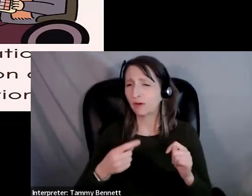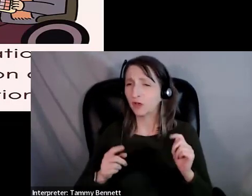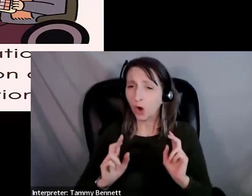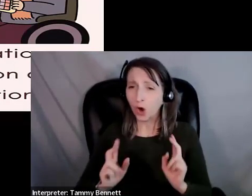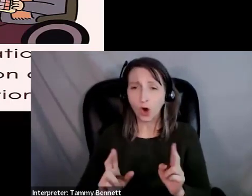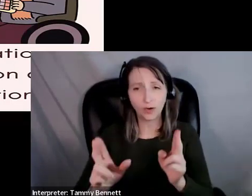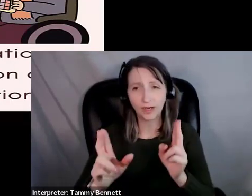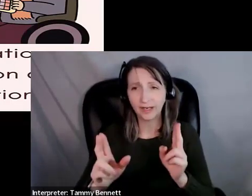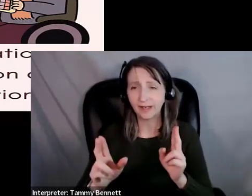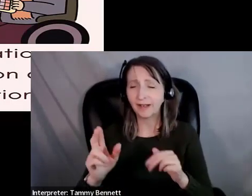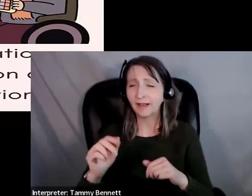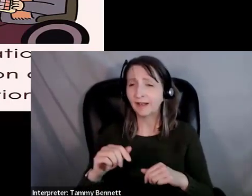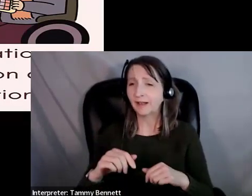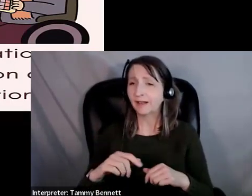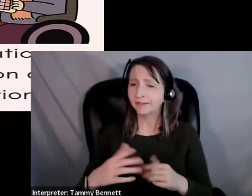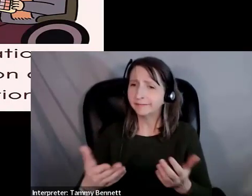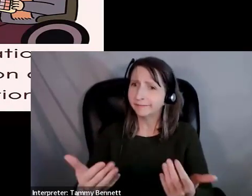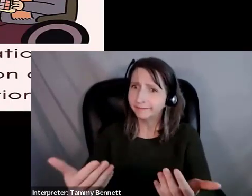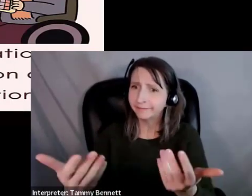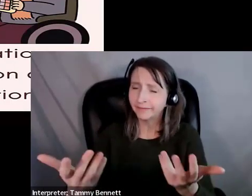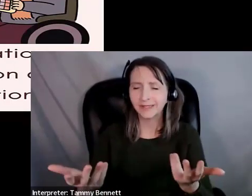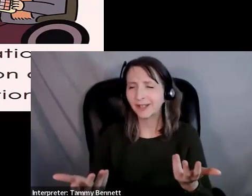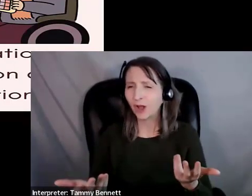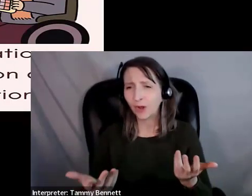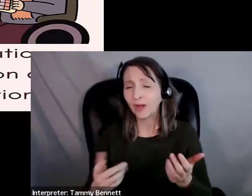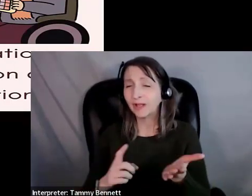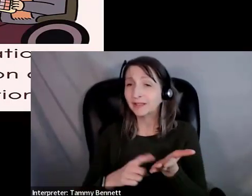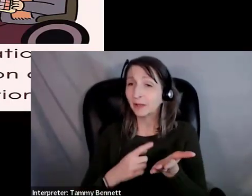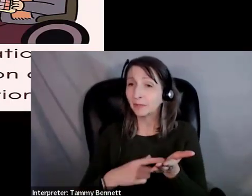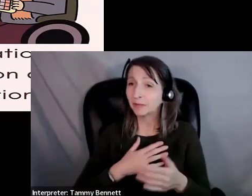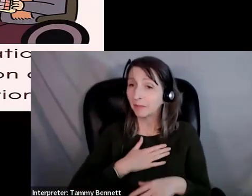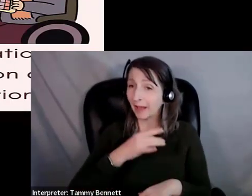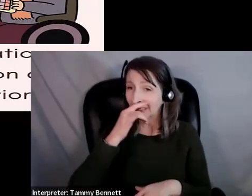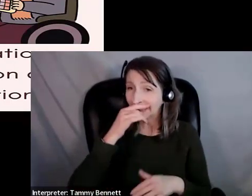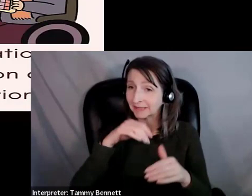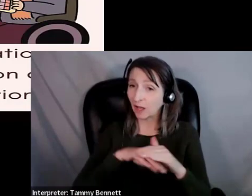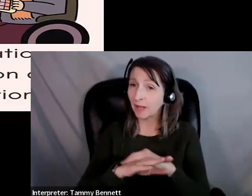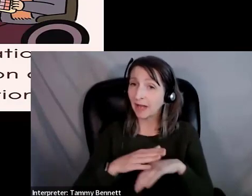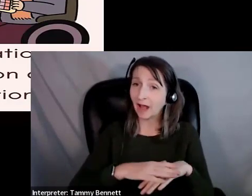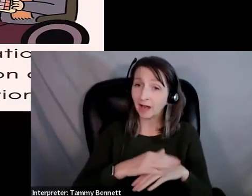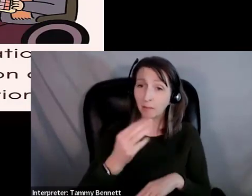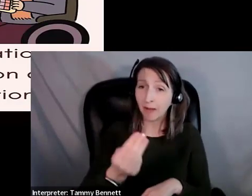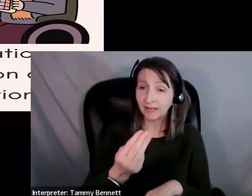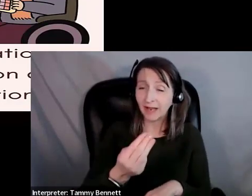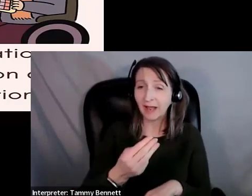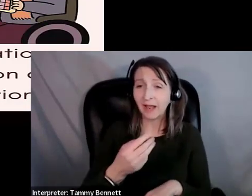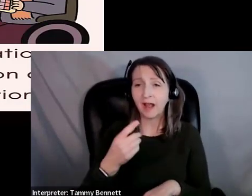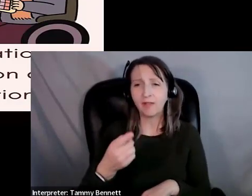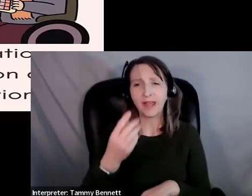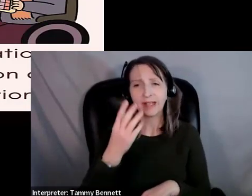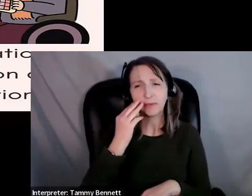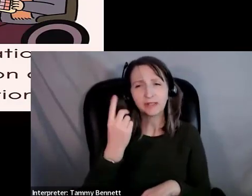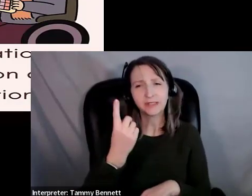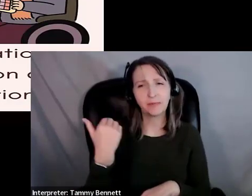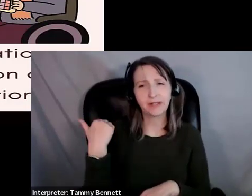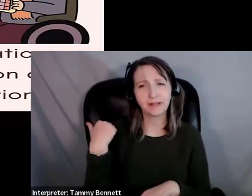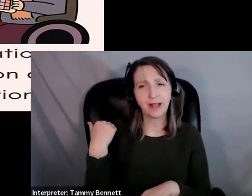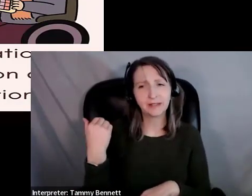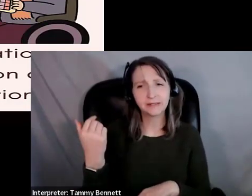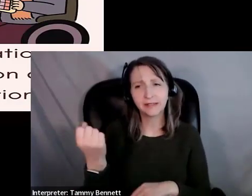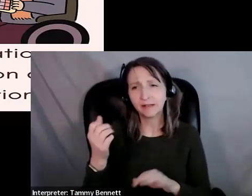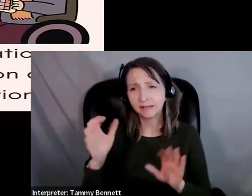along, as much as I know, sometimes, you know, when my kids come in on a Monday and they went somewhere, they did something. I never want to,